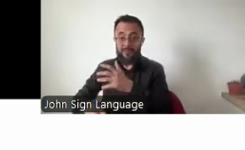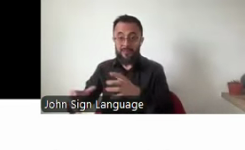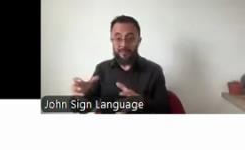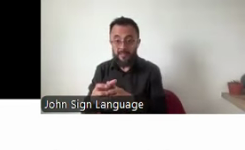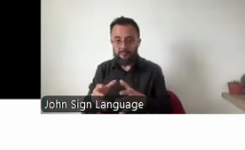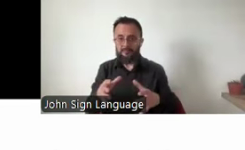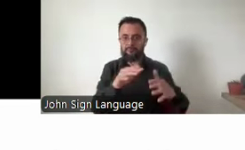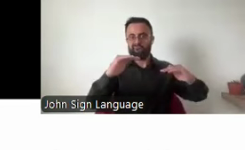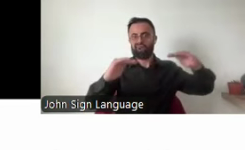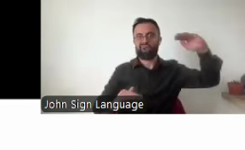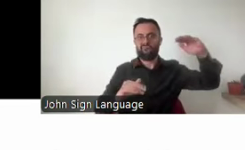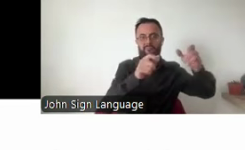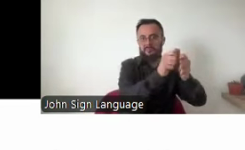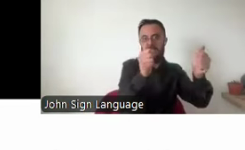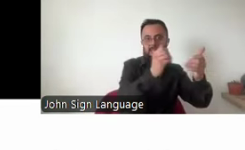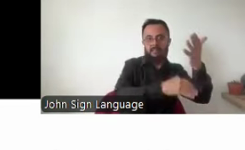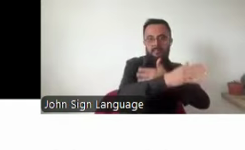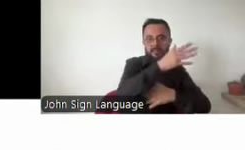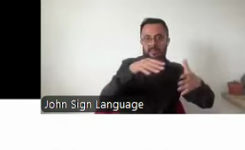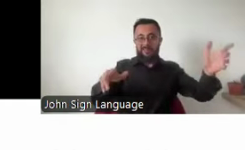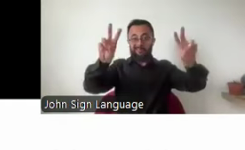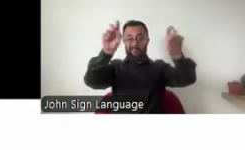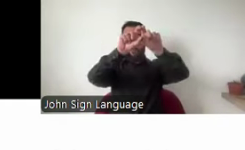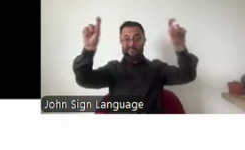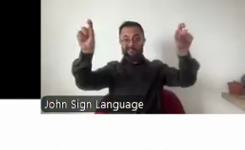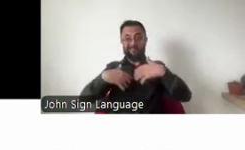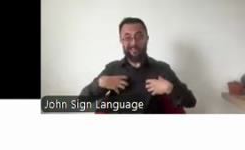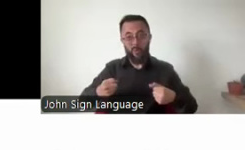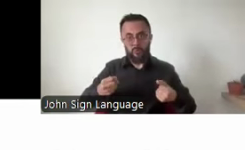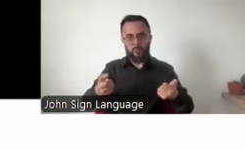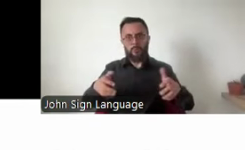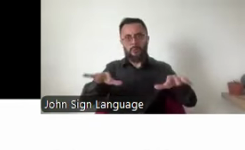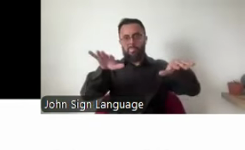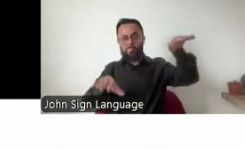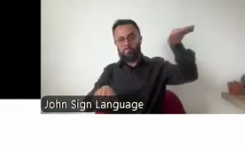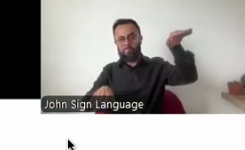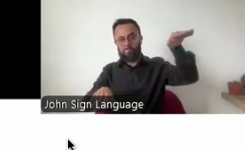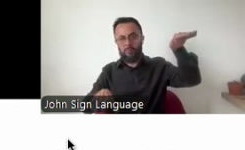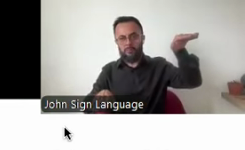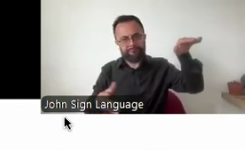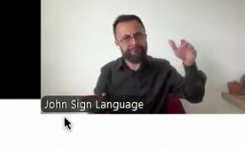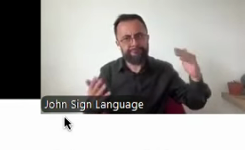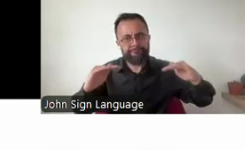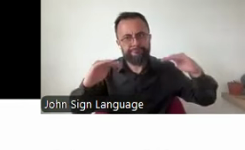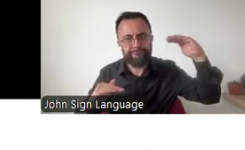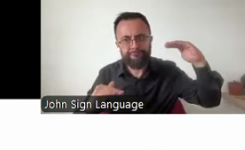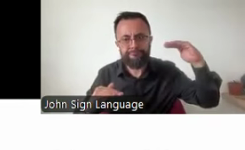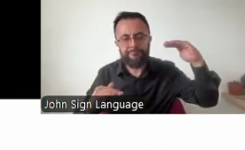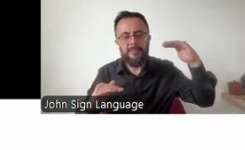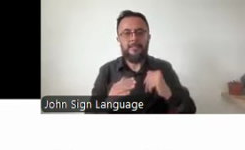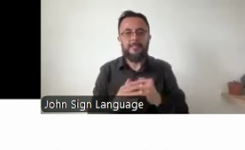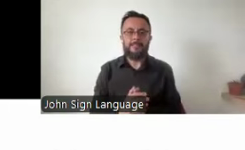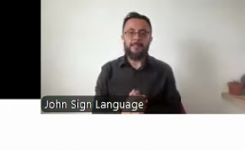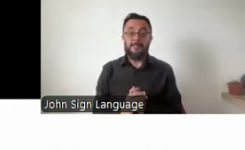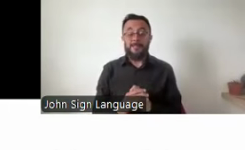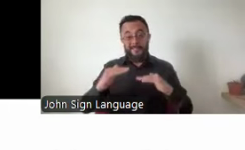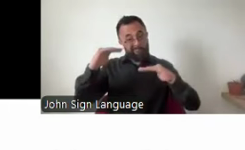to say is that these inequities are due to unfair and preventable factors